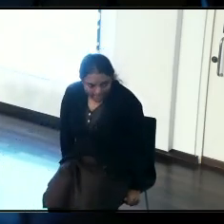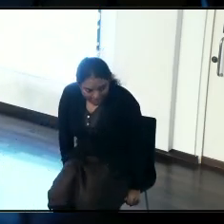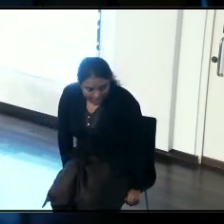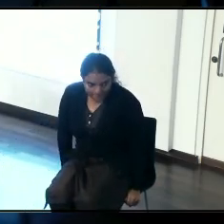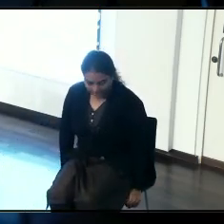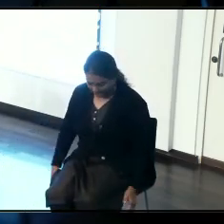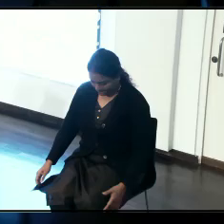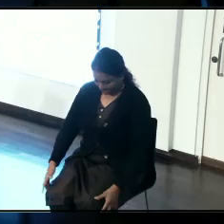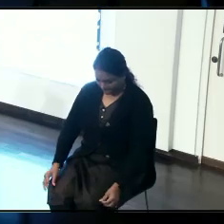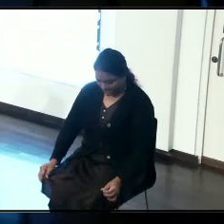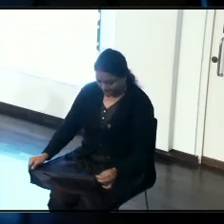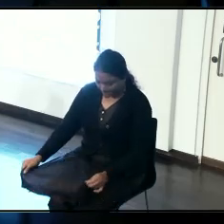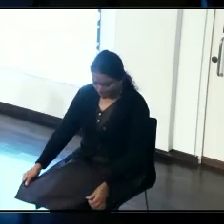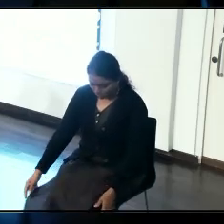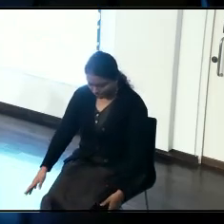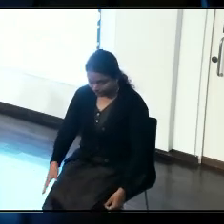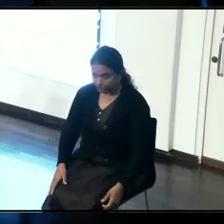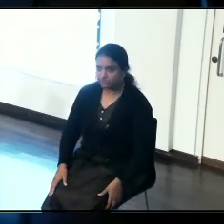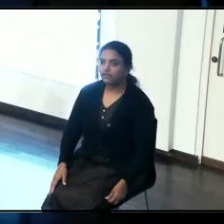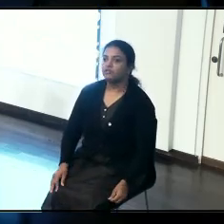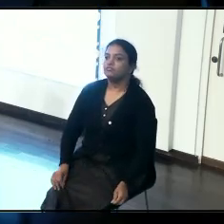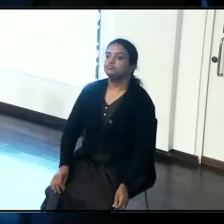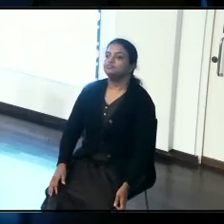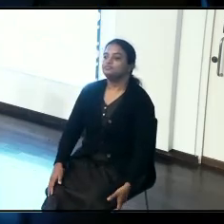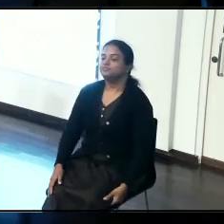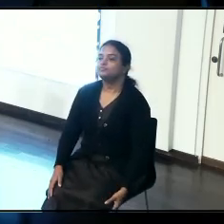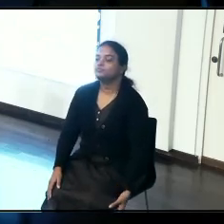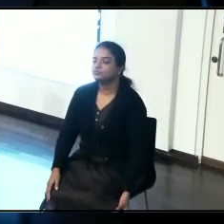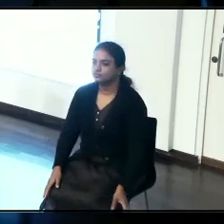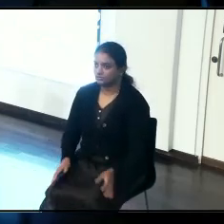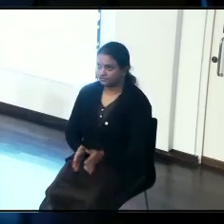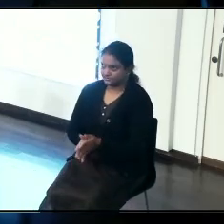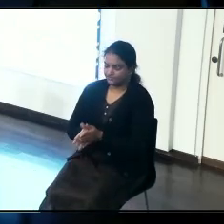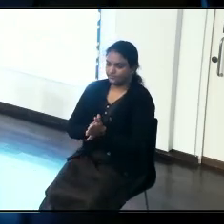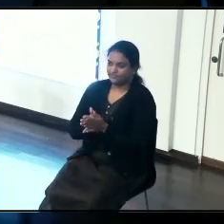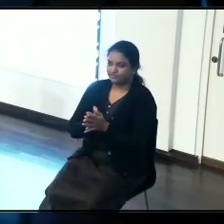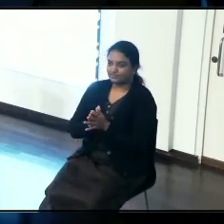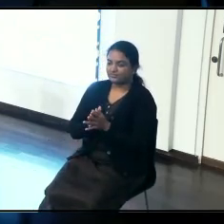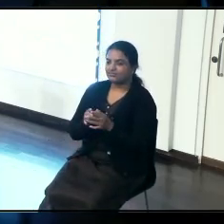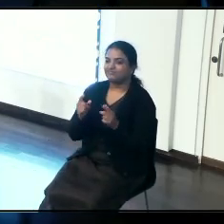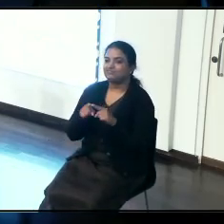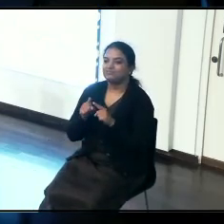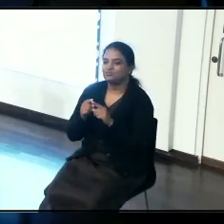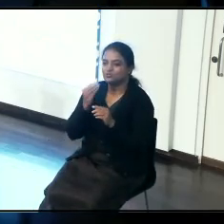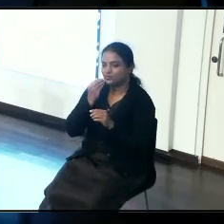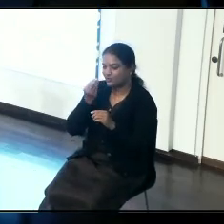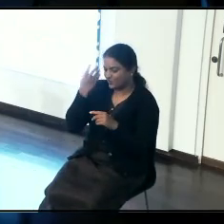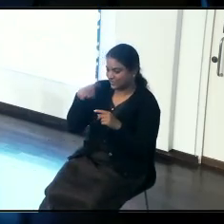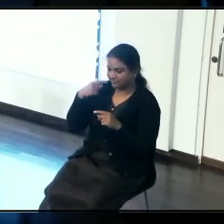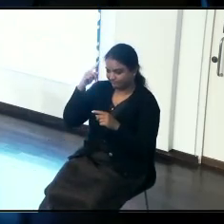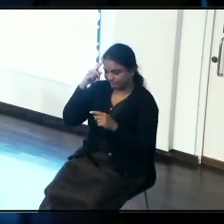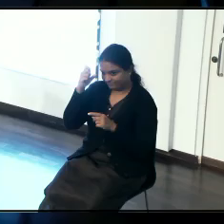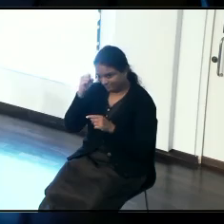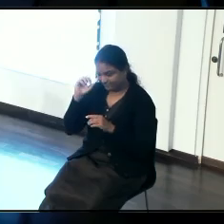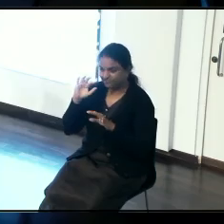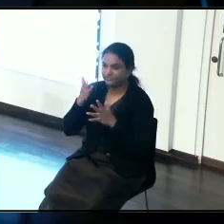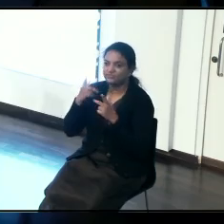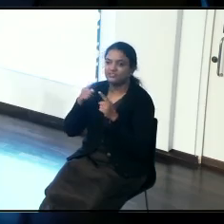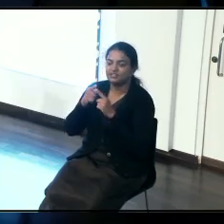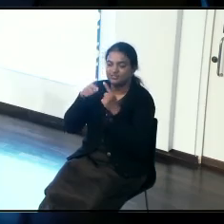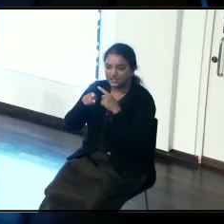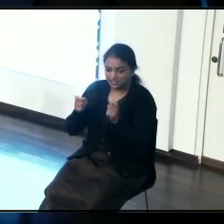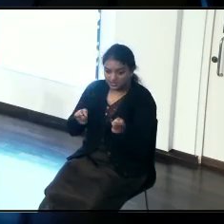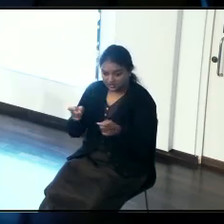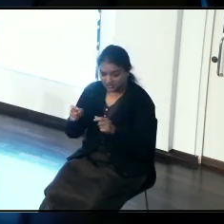the memories and stories that take center stage. And memory isn't something linear. It's not rigid. It's not